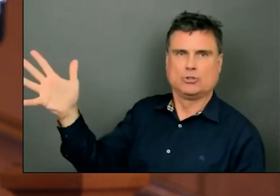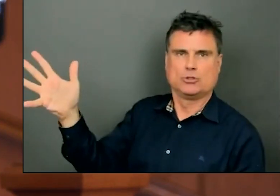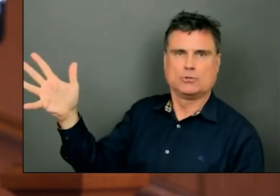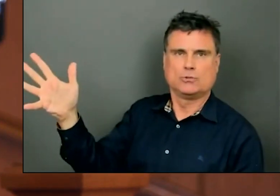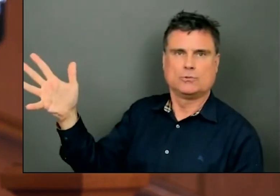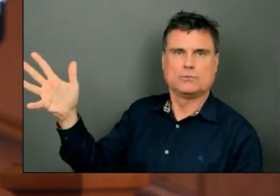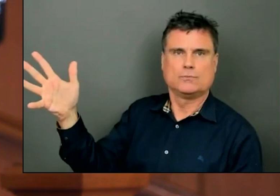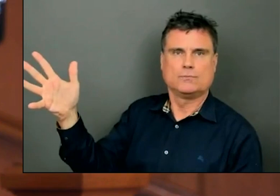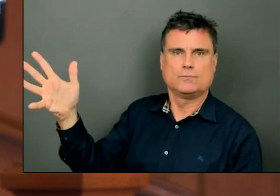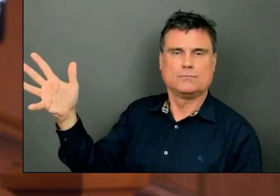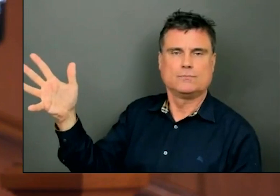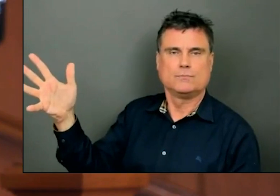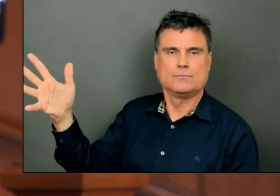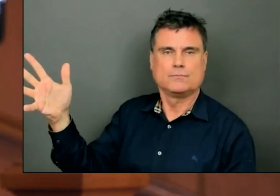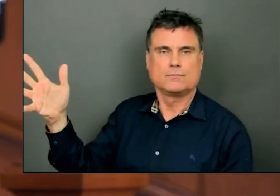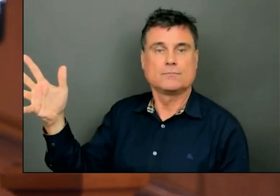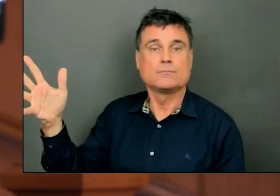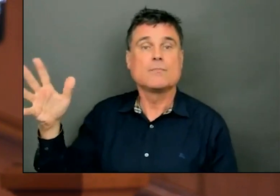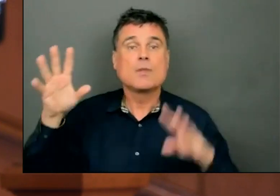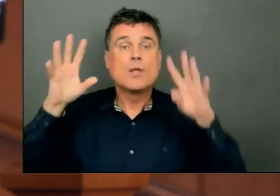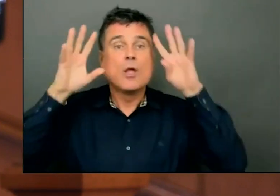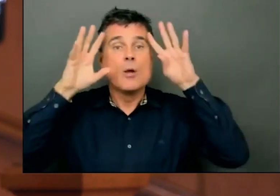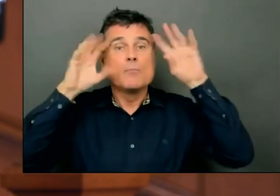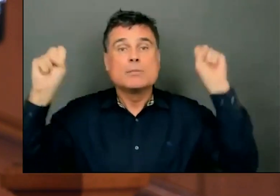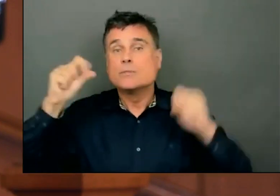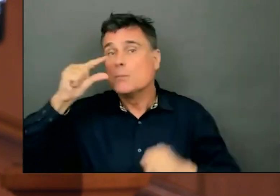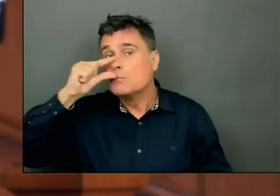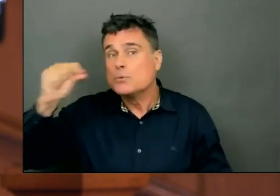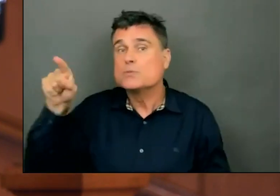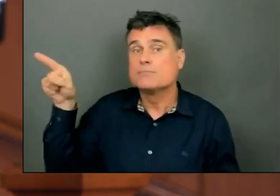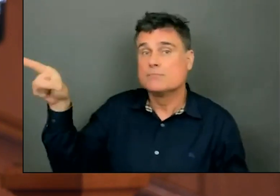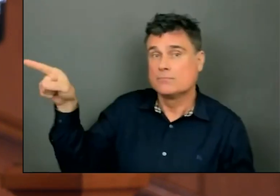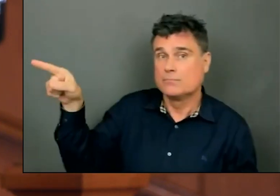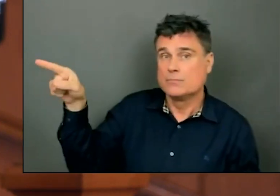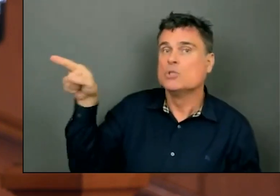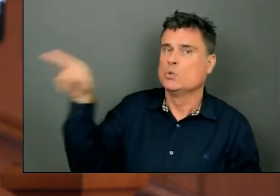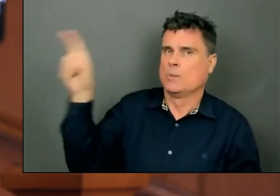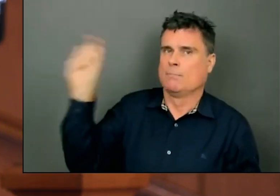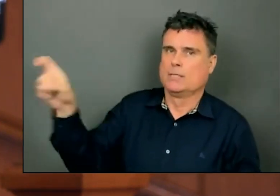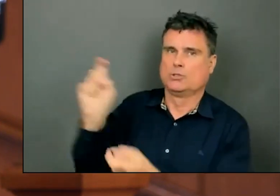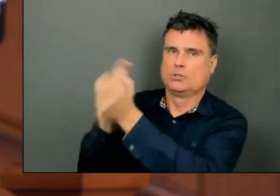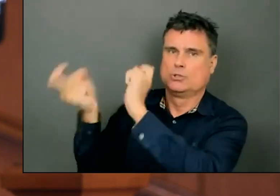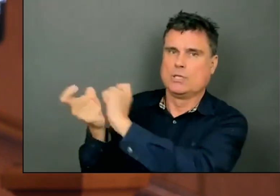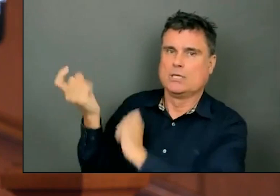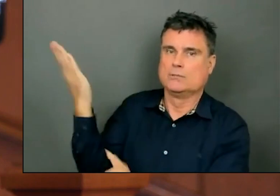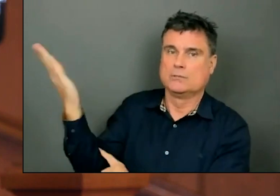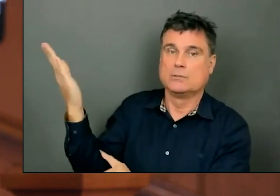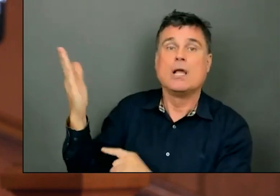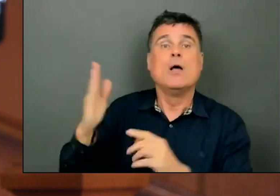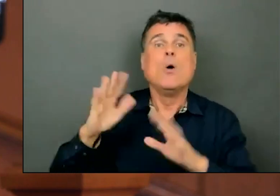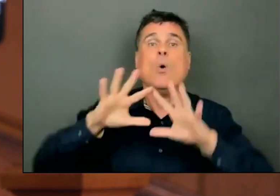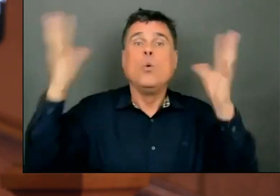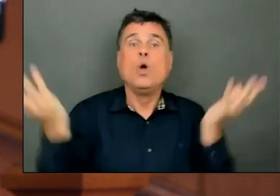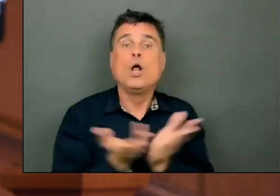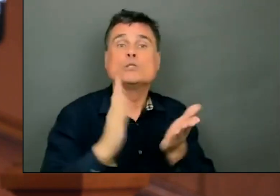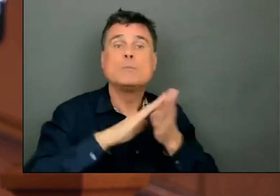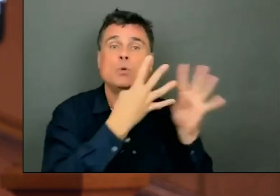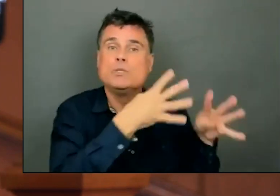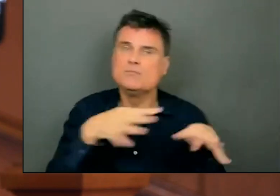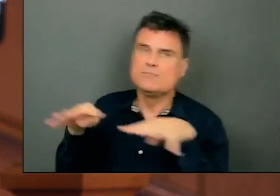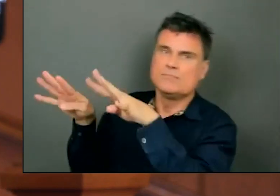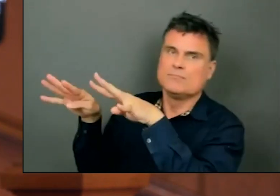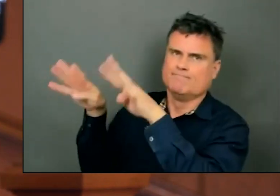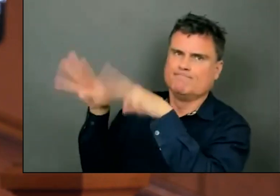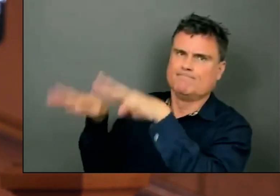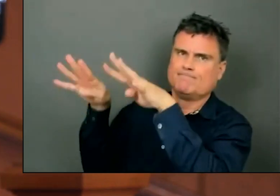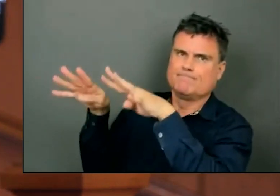Mr. Putin will see the error of his ways and the wrath of the international community will be sufficient for him to turn back on this horrific